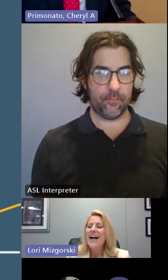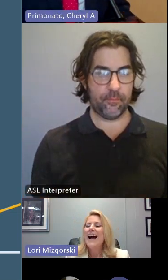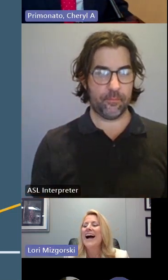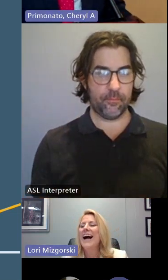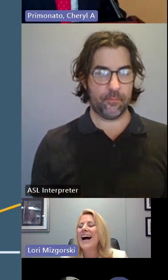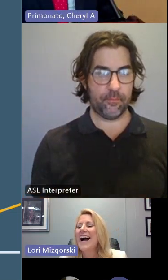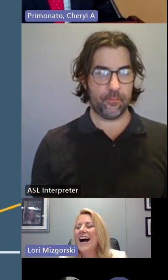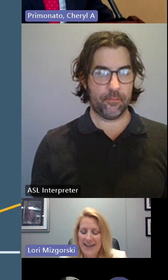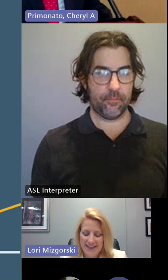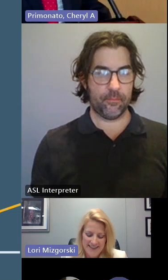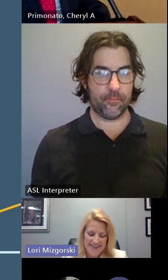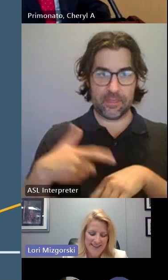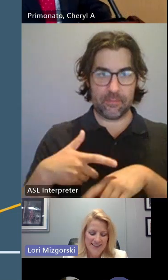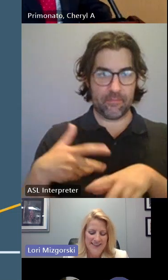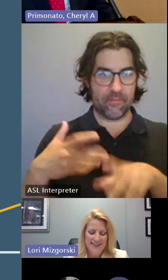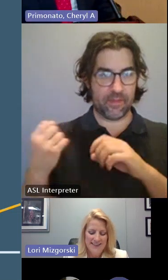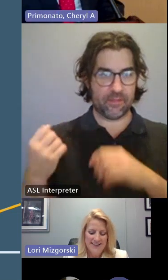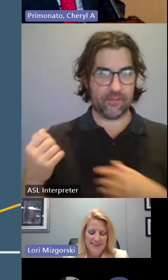fast, please.